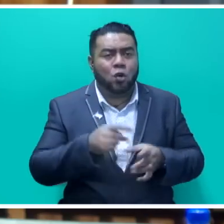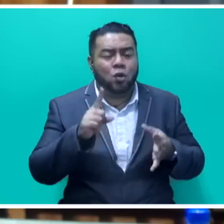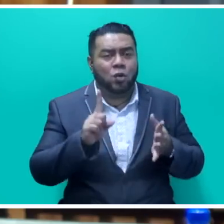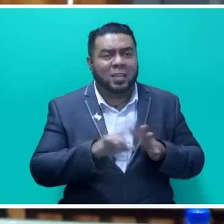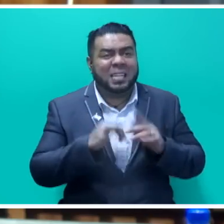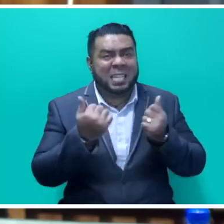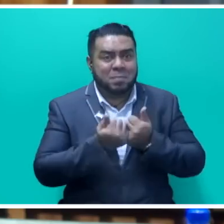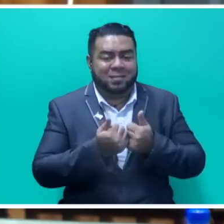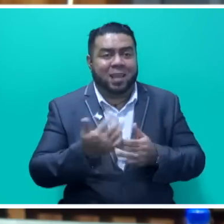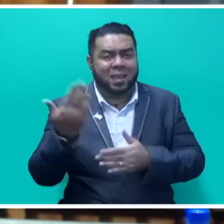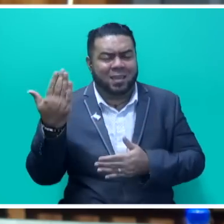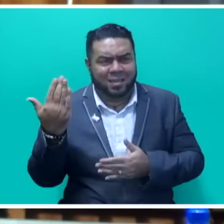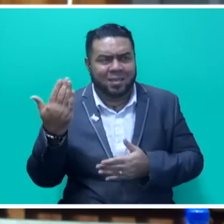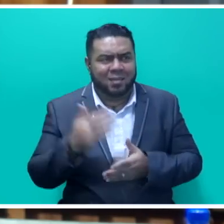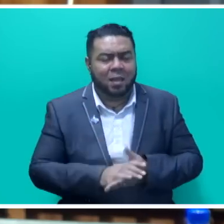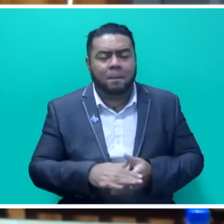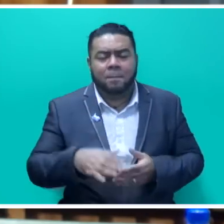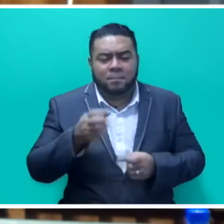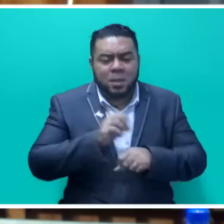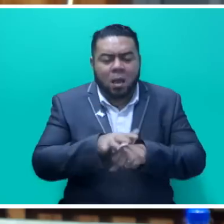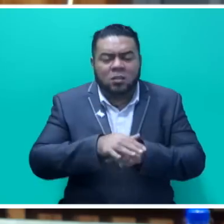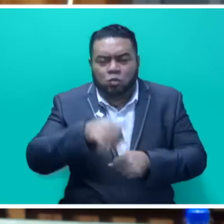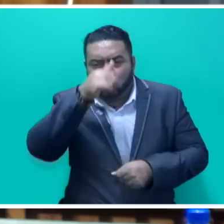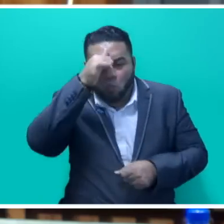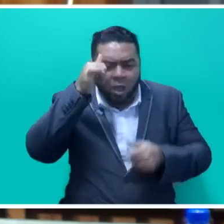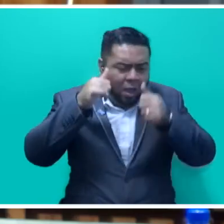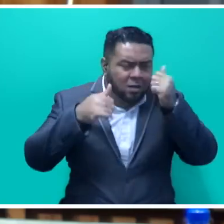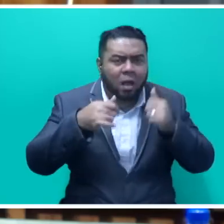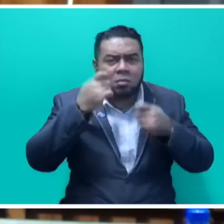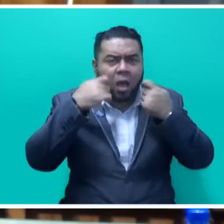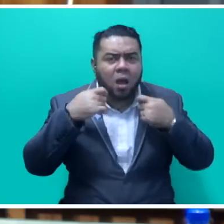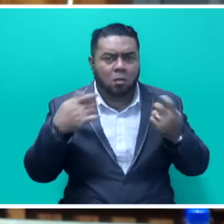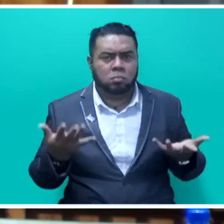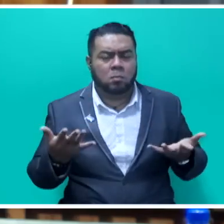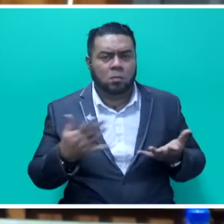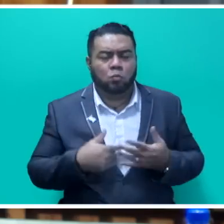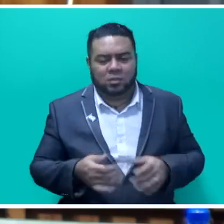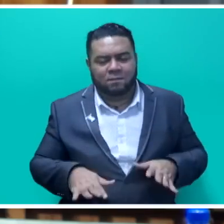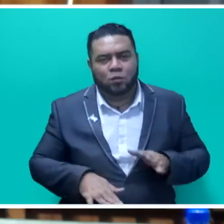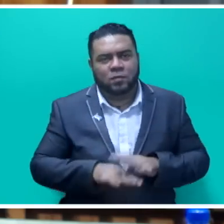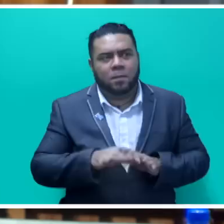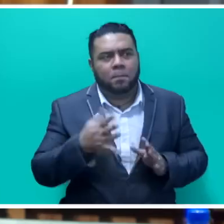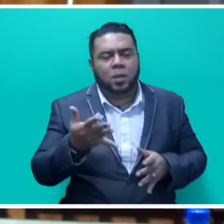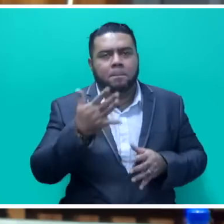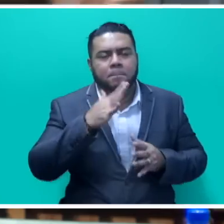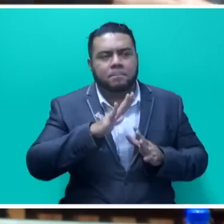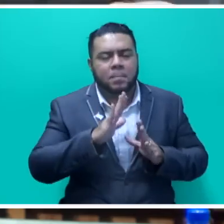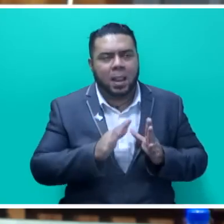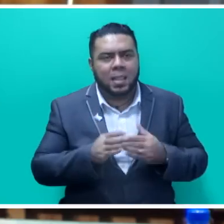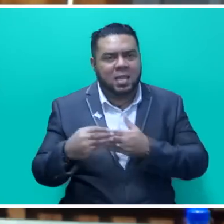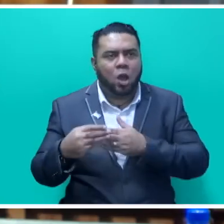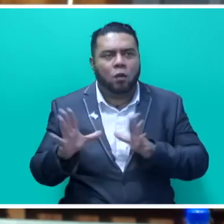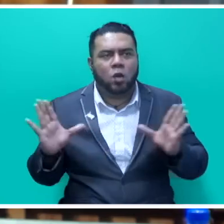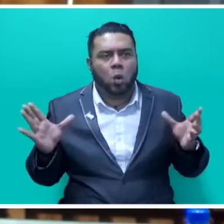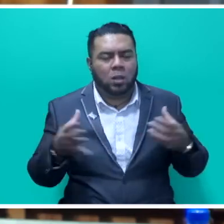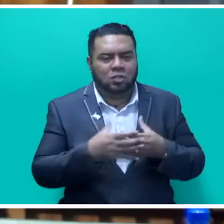forefathers whose blood, sweat, tears is the fulfillment of a promise made by the leaders of the coalition government led